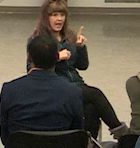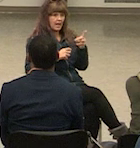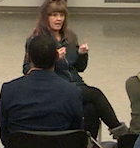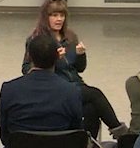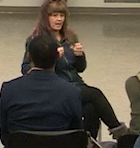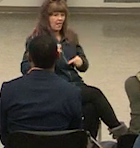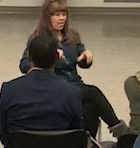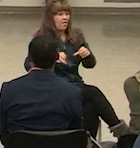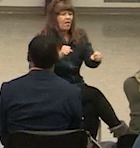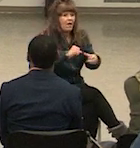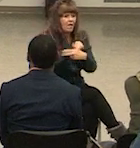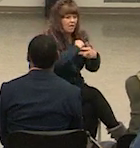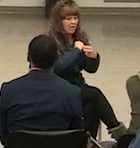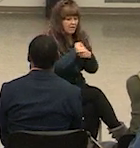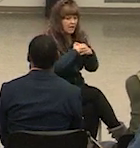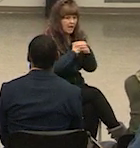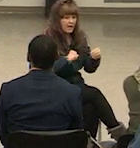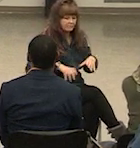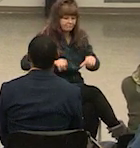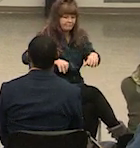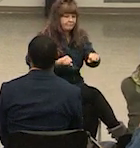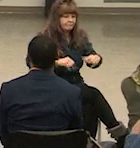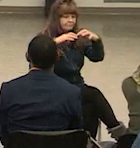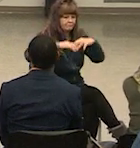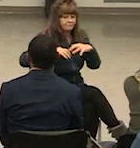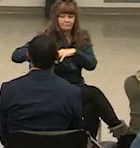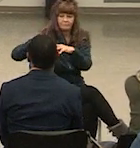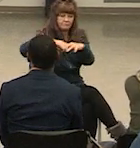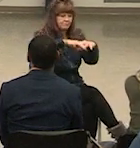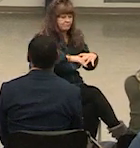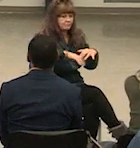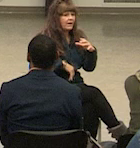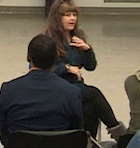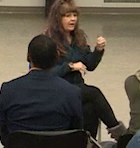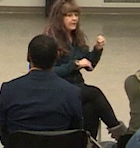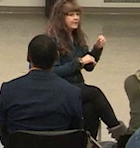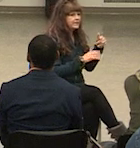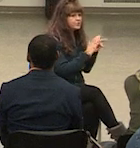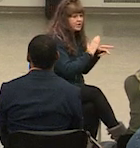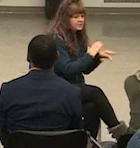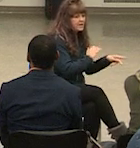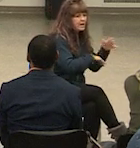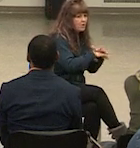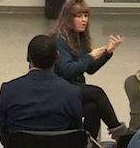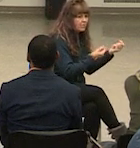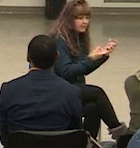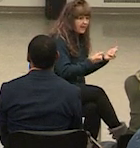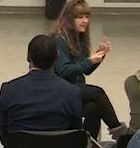and the genocide of peoples whose land we're on, talking around Native people in the